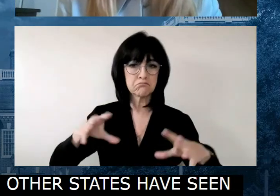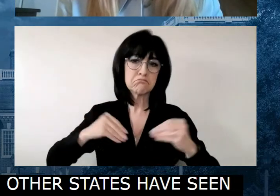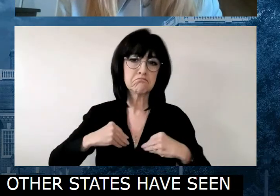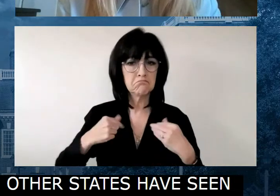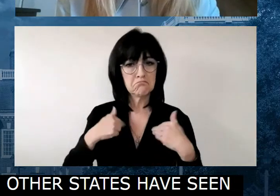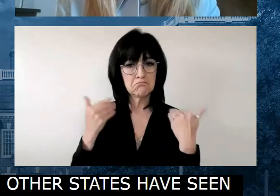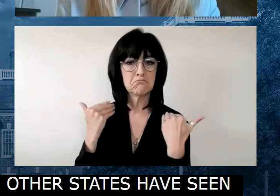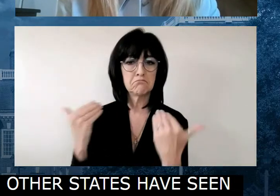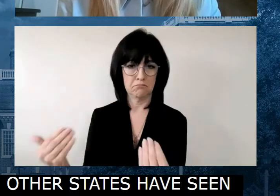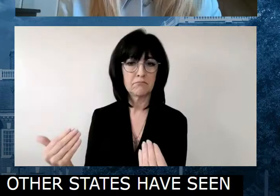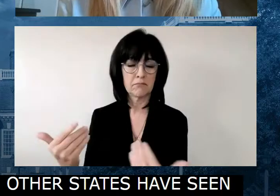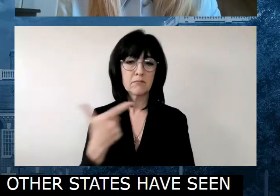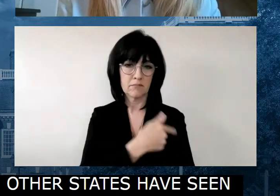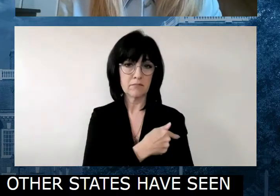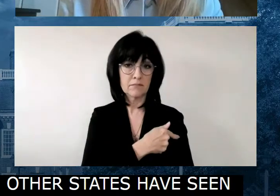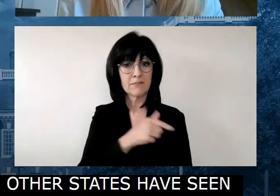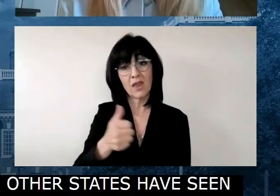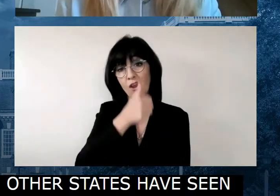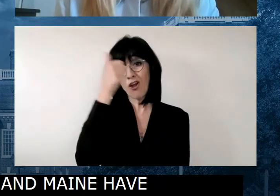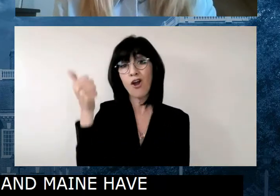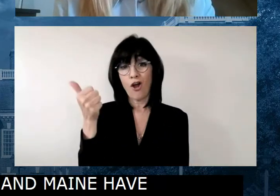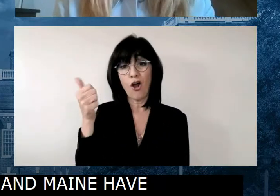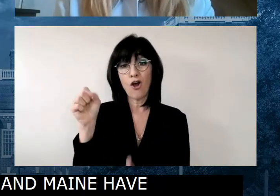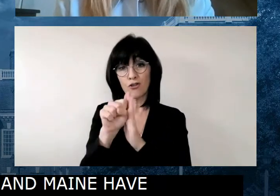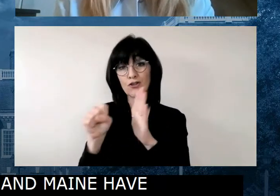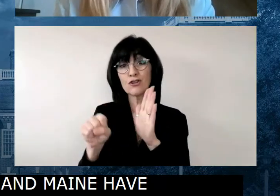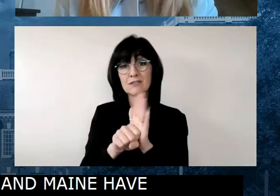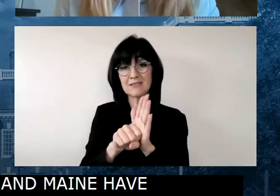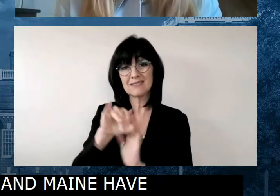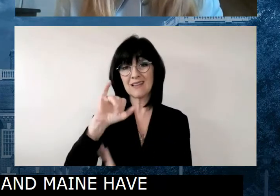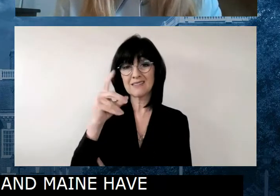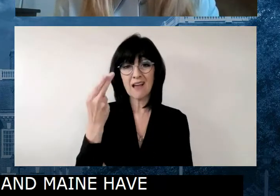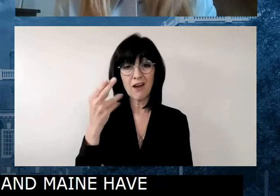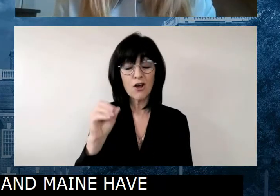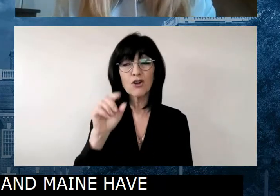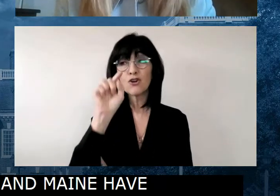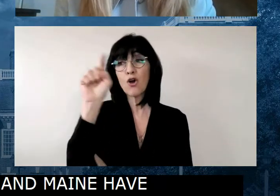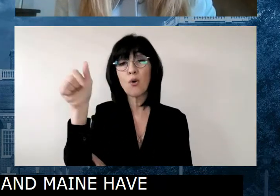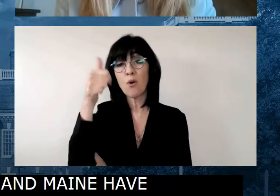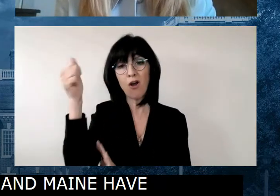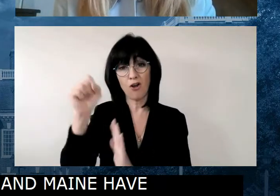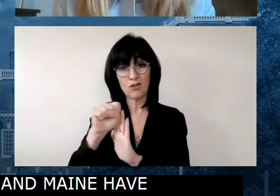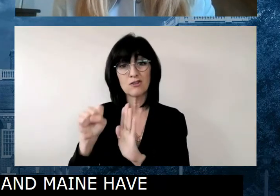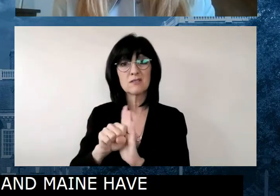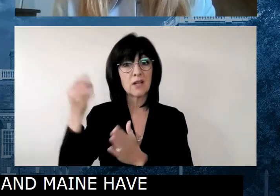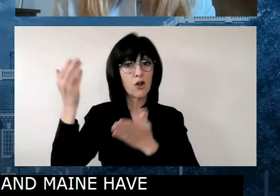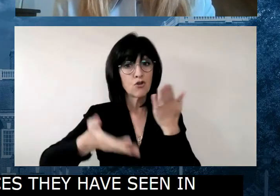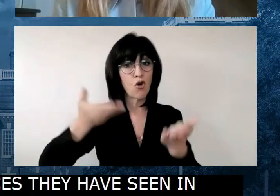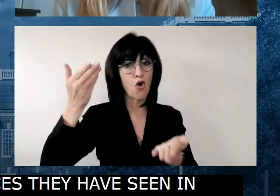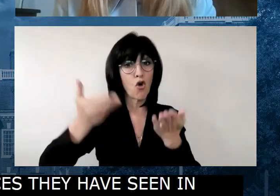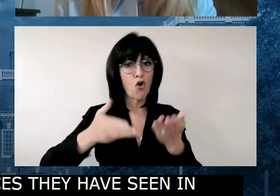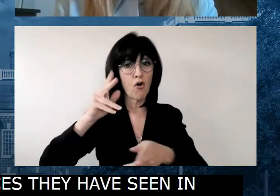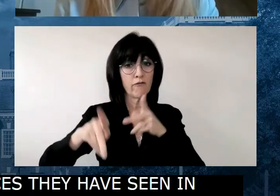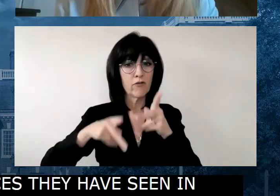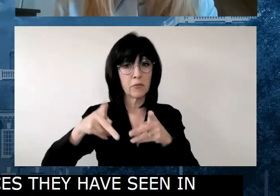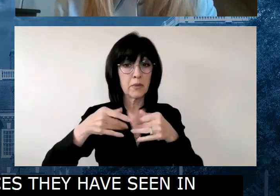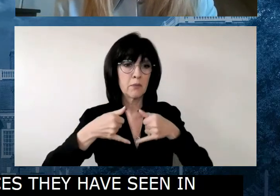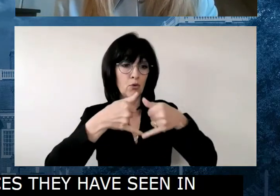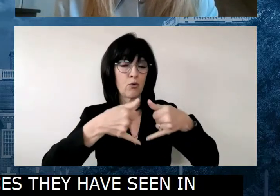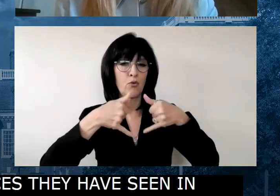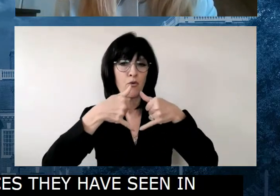their states by offering incentives statewide, but also with the groups that we